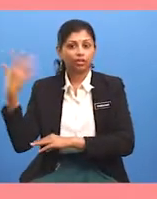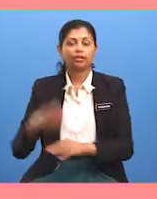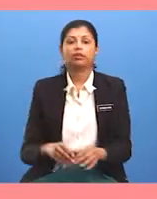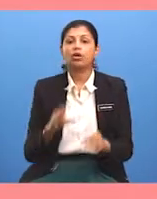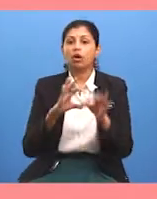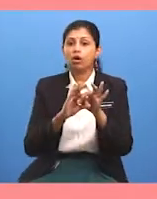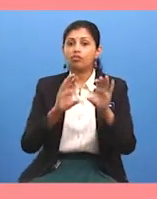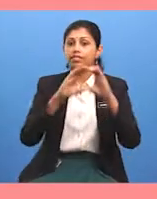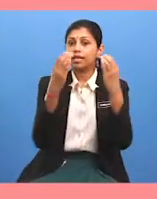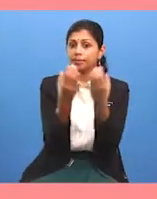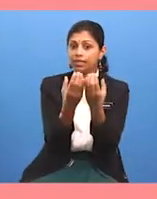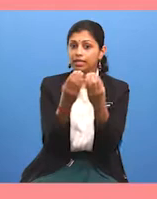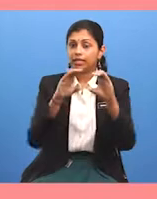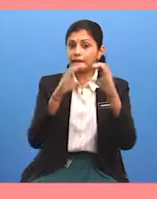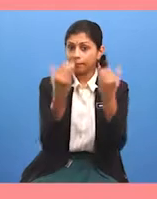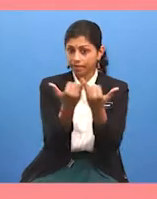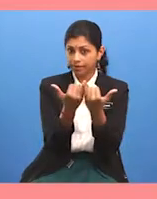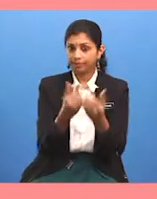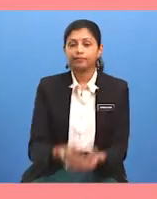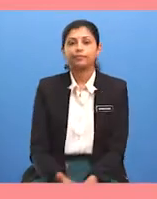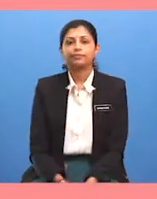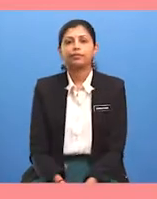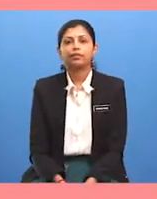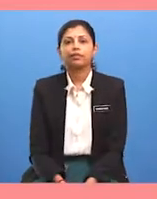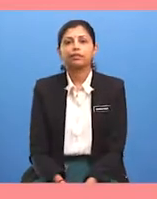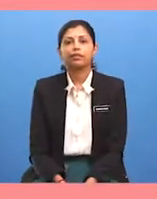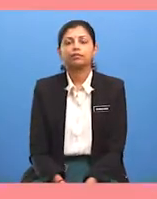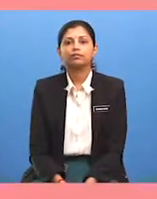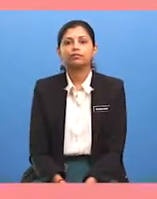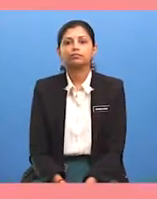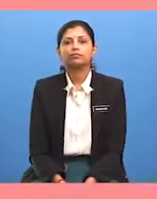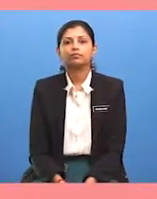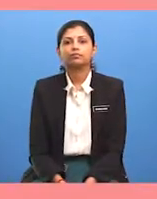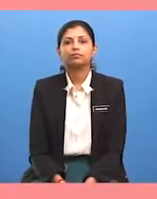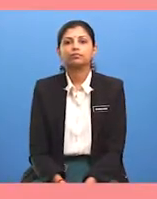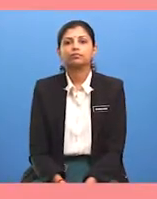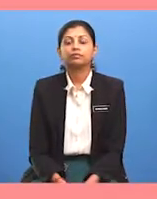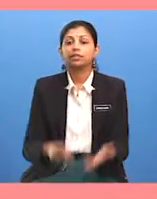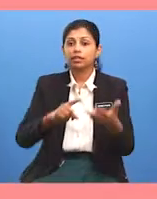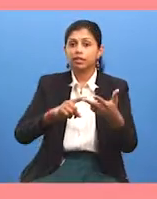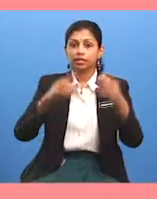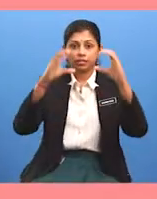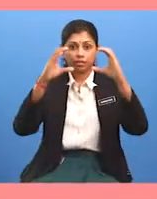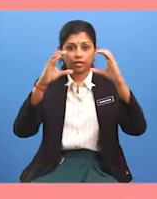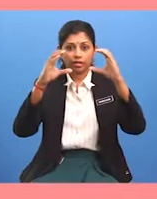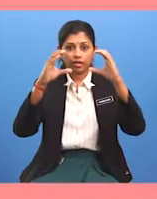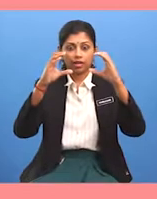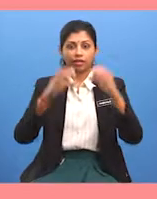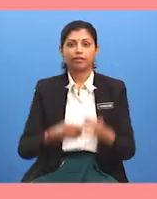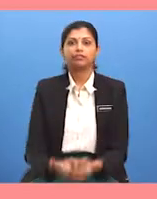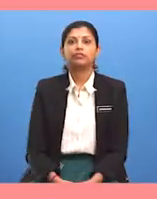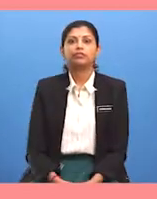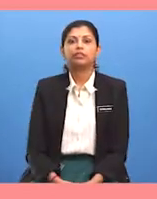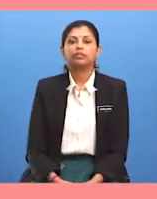software company that was set up by Bill Gates and his friend. The third paragraph